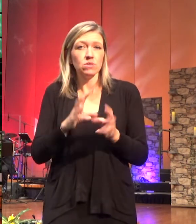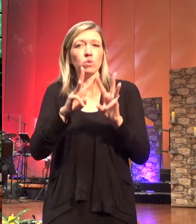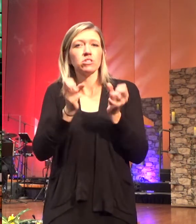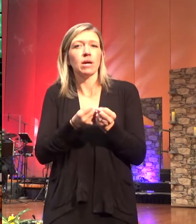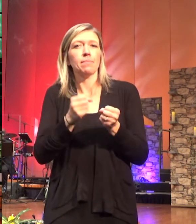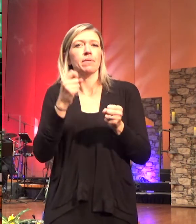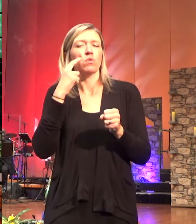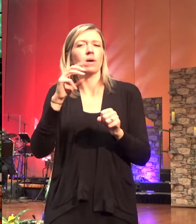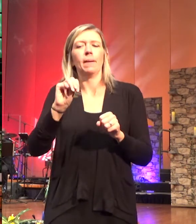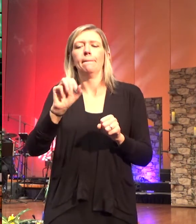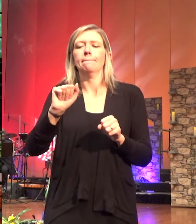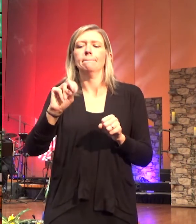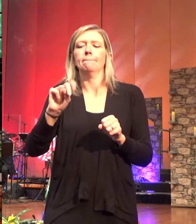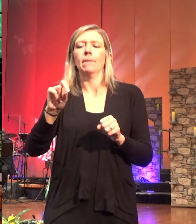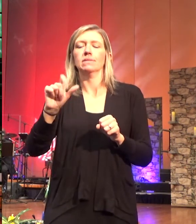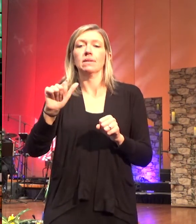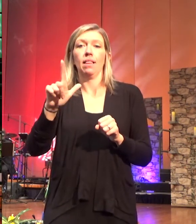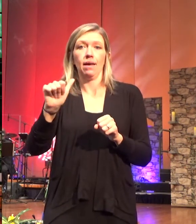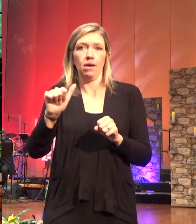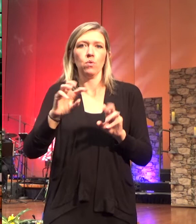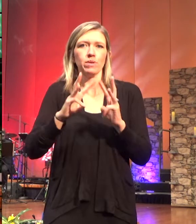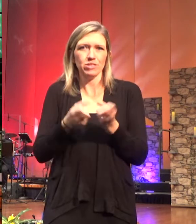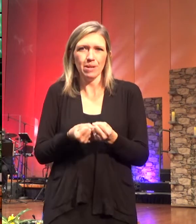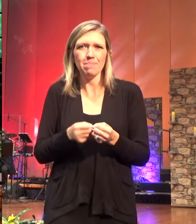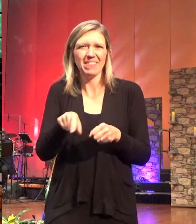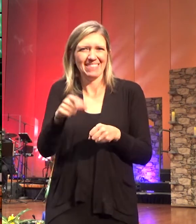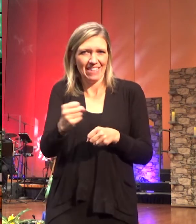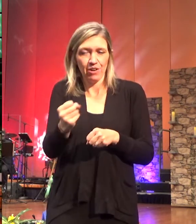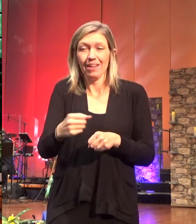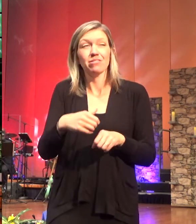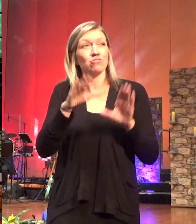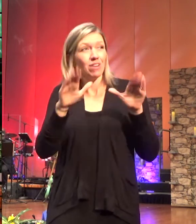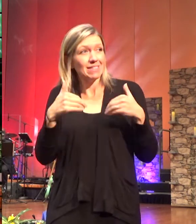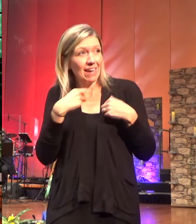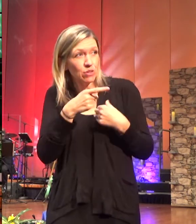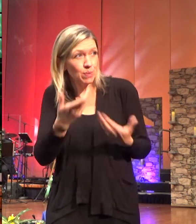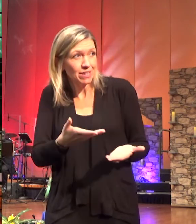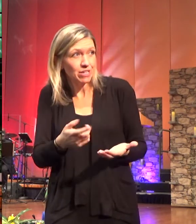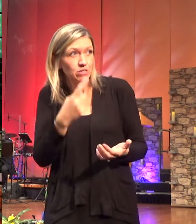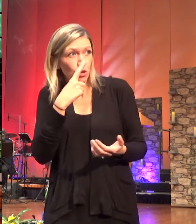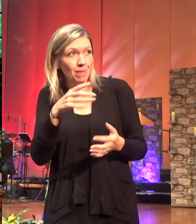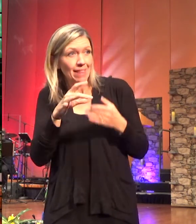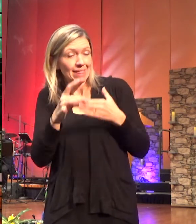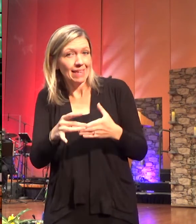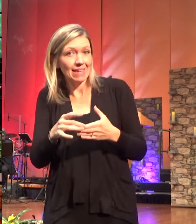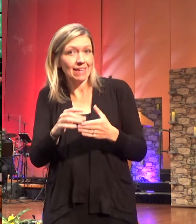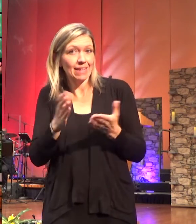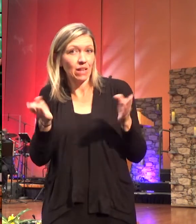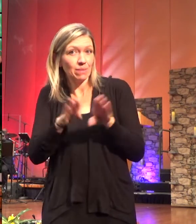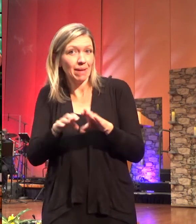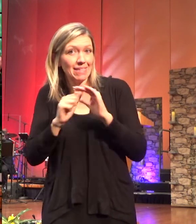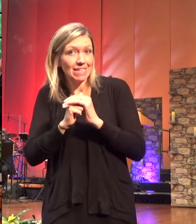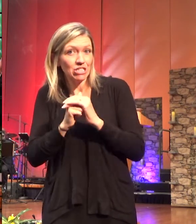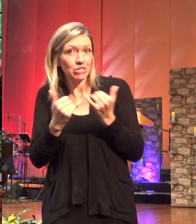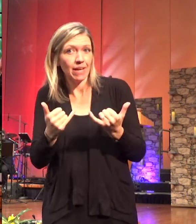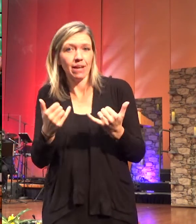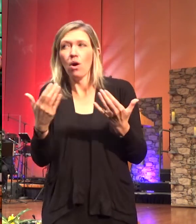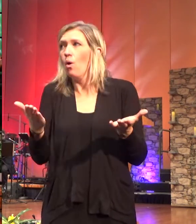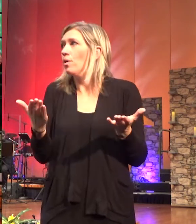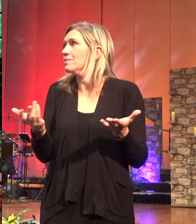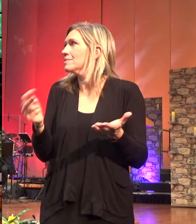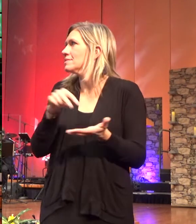Saturday. Lots of good stuff going on, Dr. Roger. So good to have you here. Wow, thank you. Will you lead us in our benediction today? I will. Let us stand.